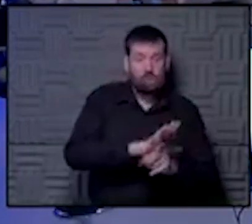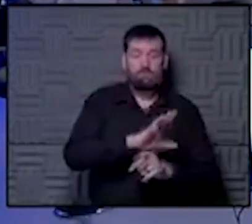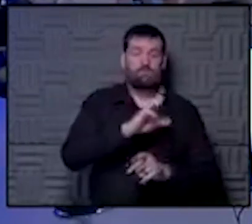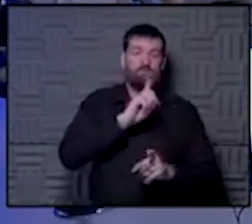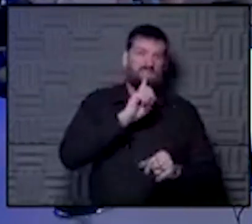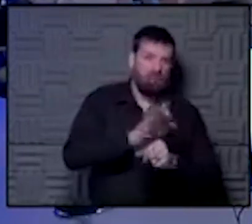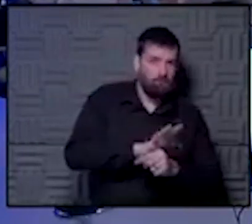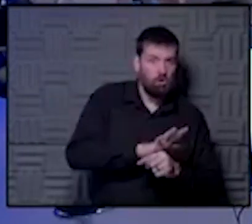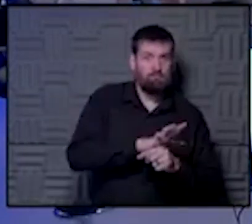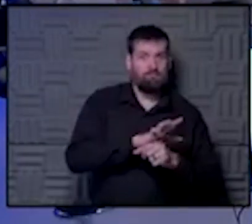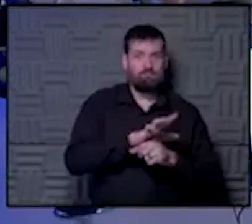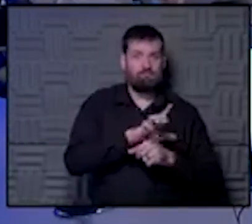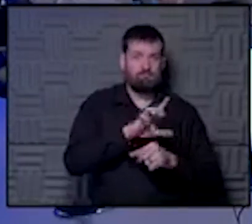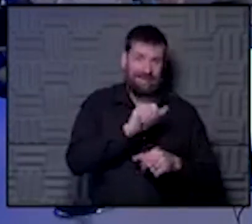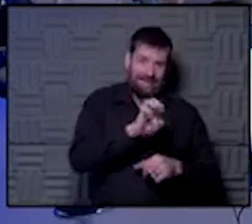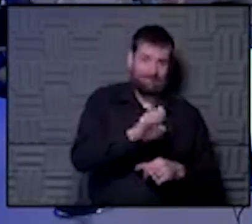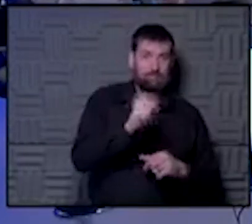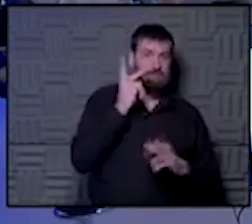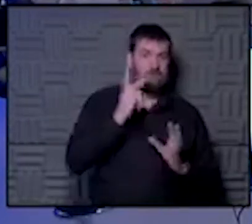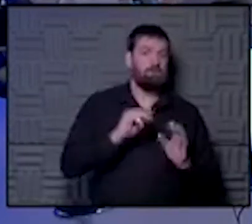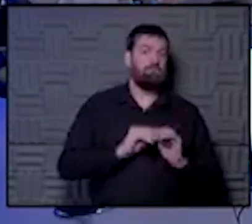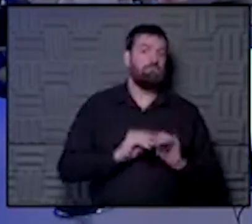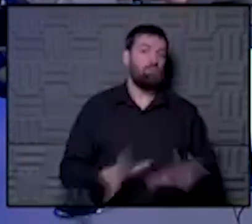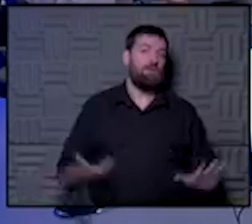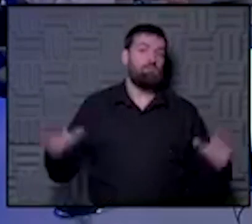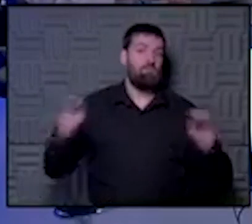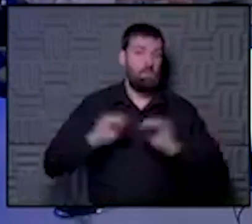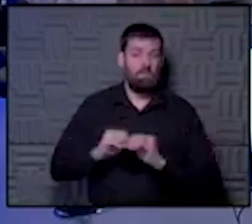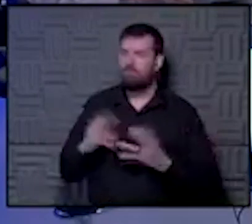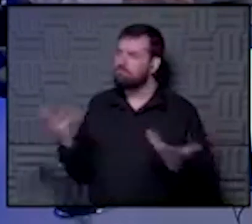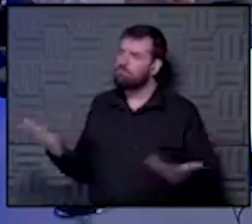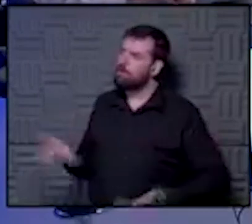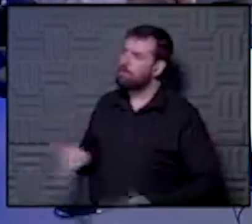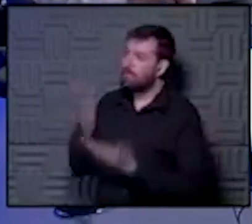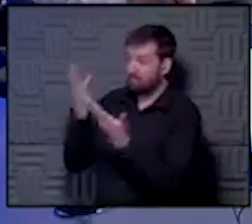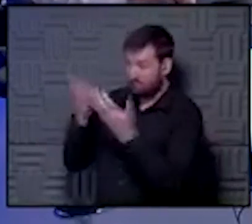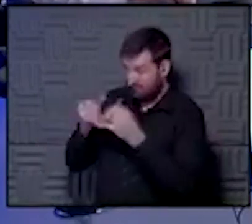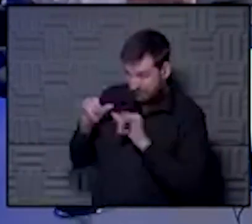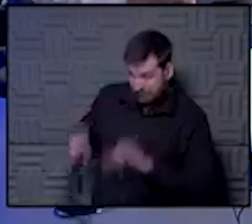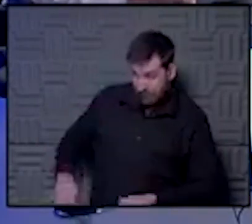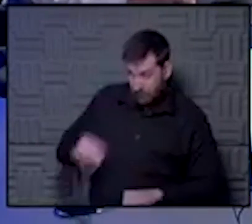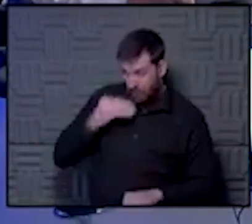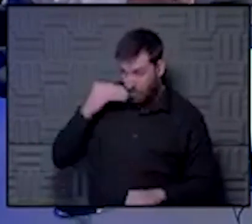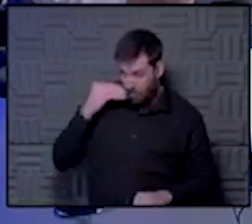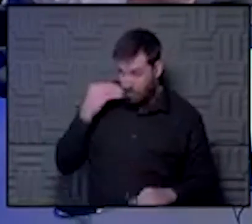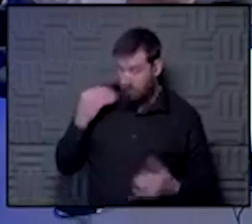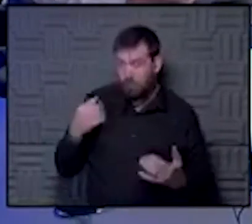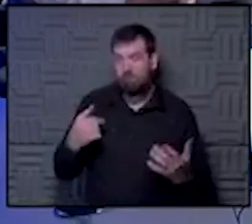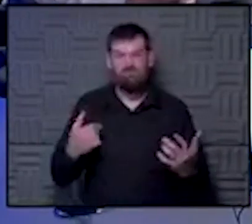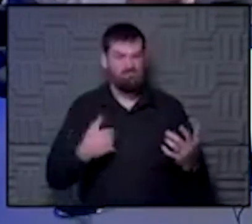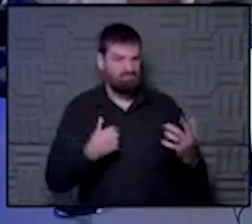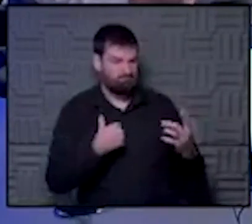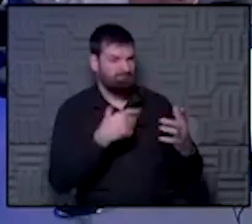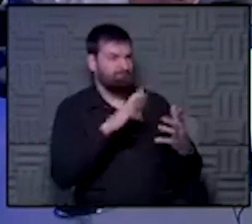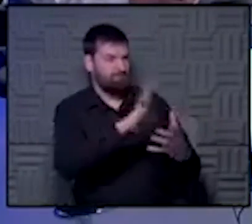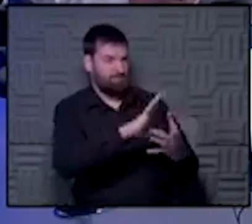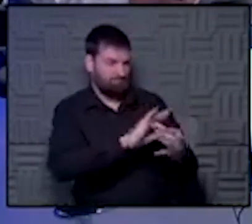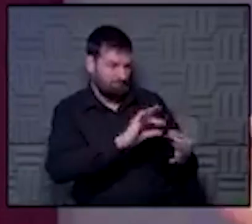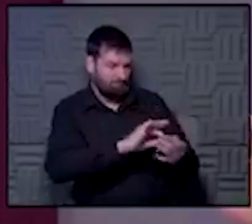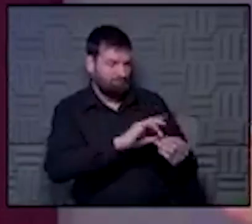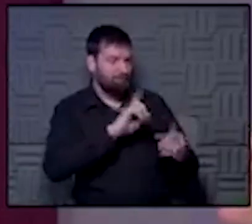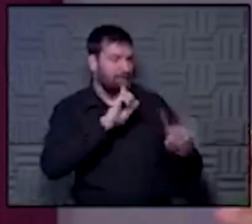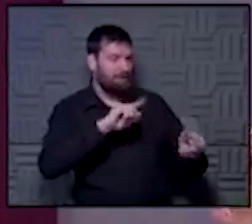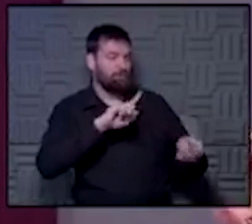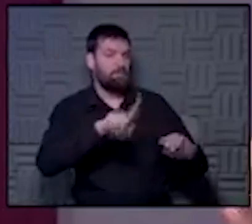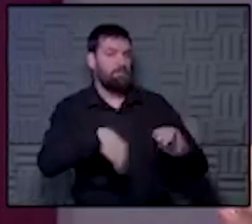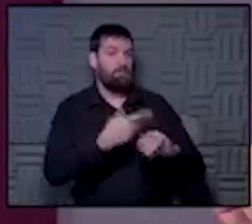not, now that we're seeing more spread, what would you recommend? Yeah, no, that's Staying another home from the great polls or question. no? Yeah, and I was just going to pull from your answer about what